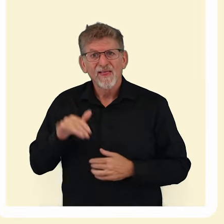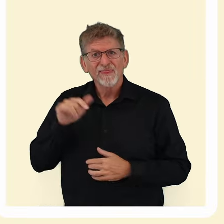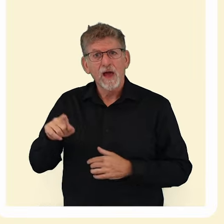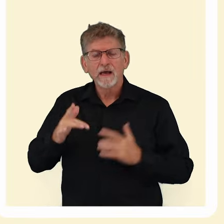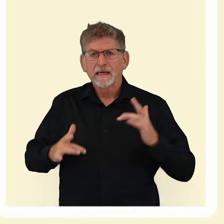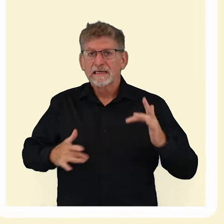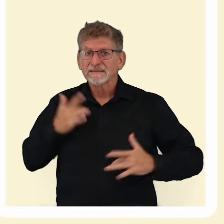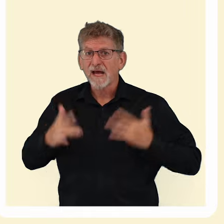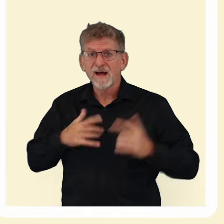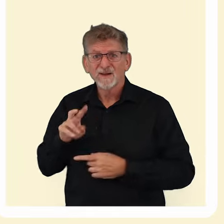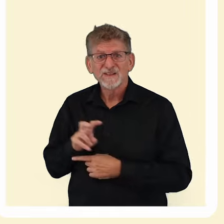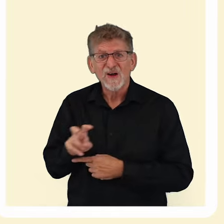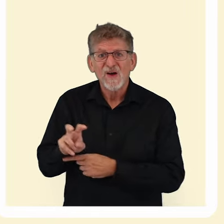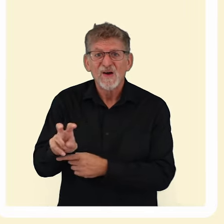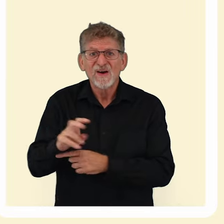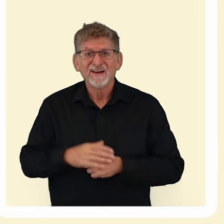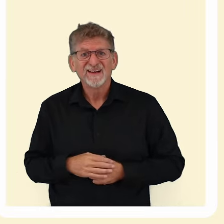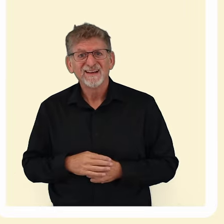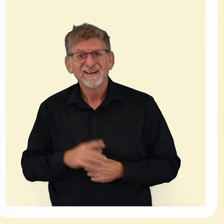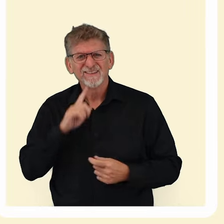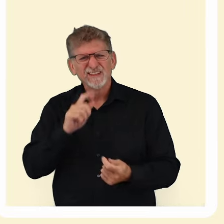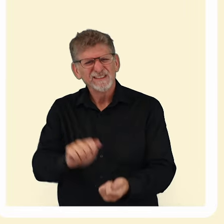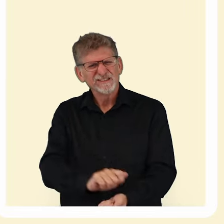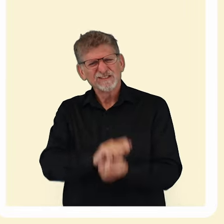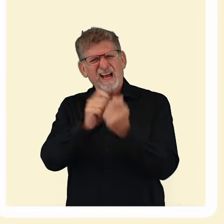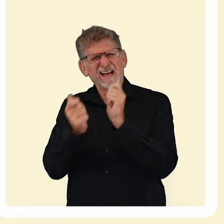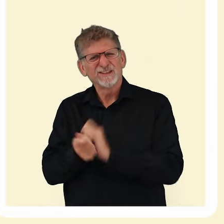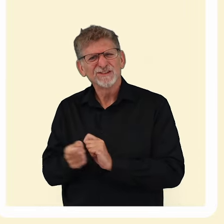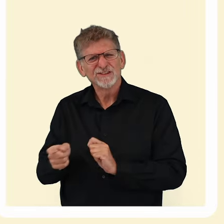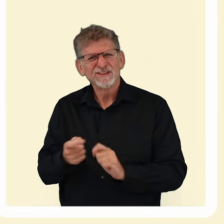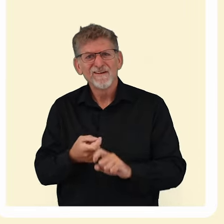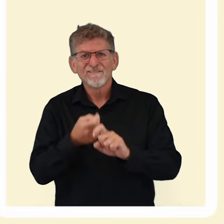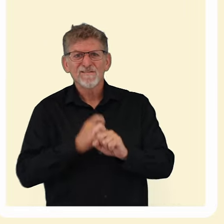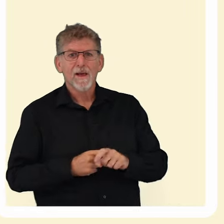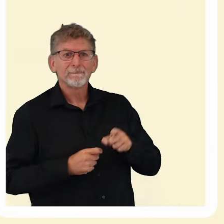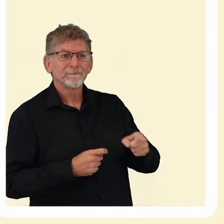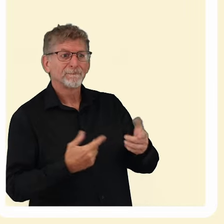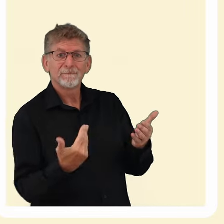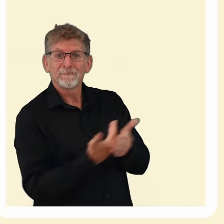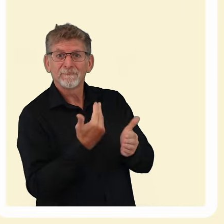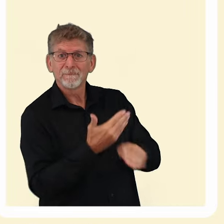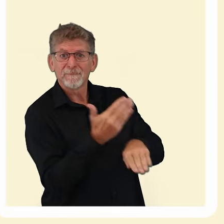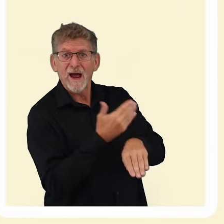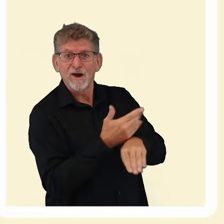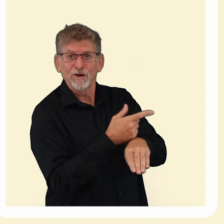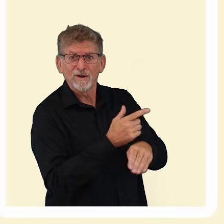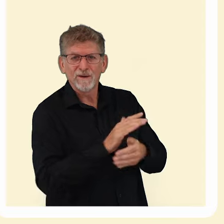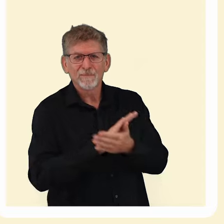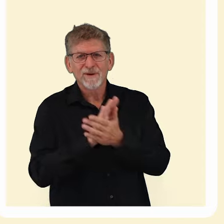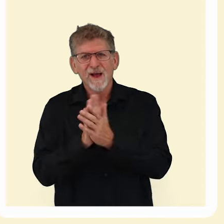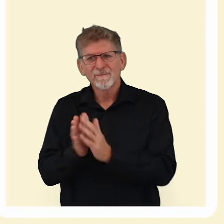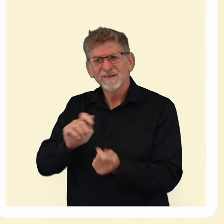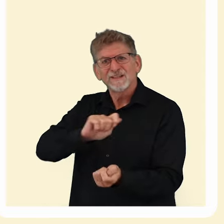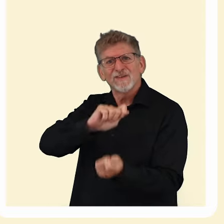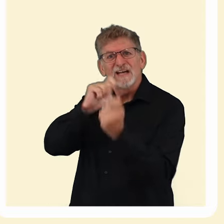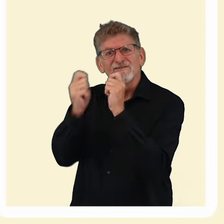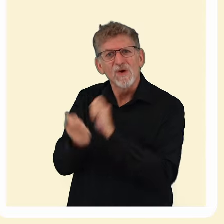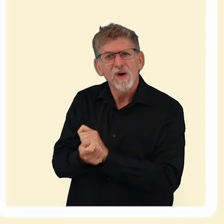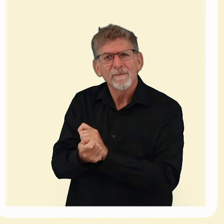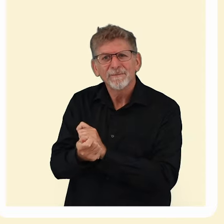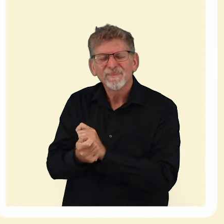2023. And it was a journey, very exciting. Mm. I'd say that it's a change